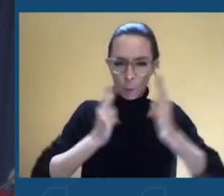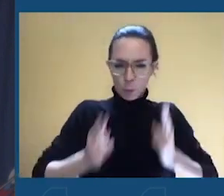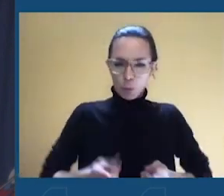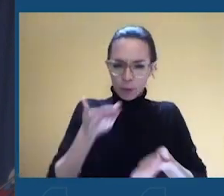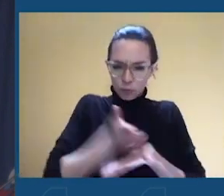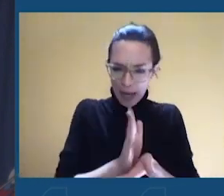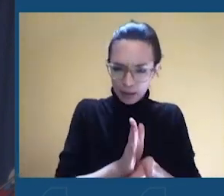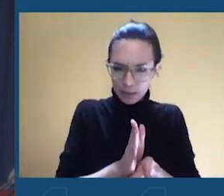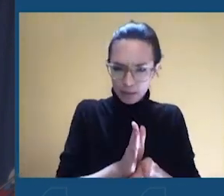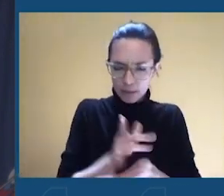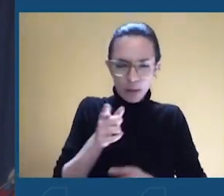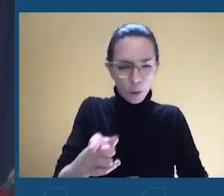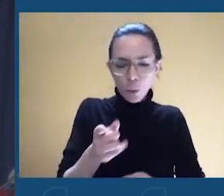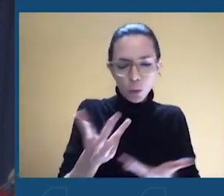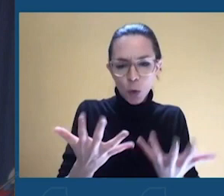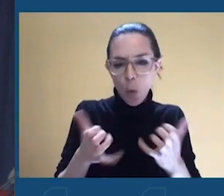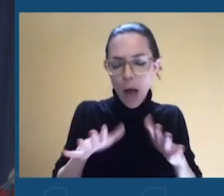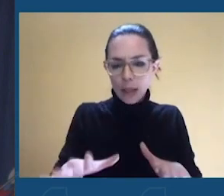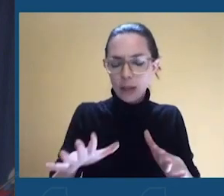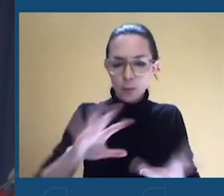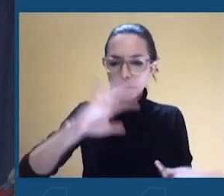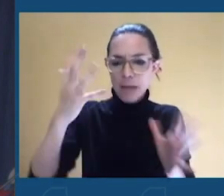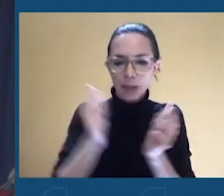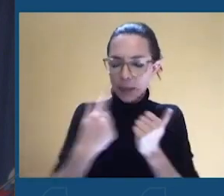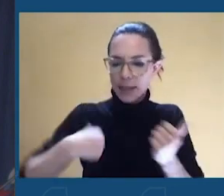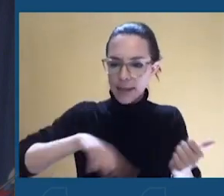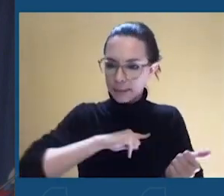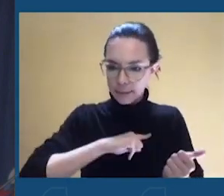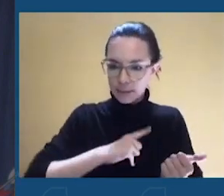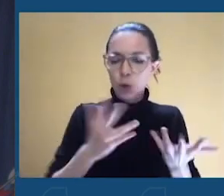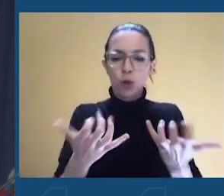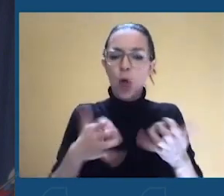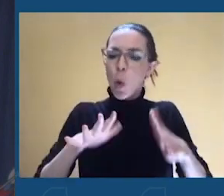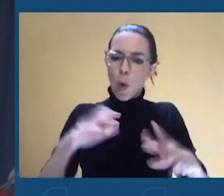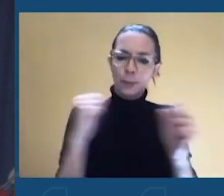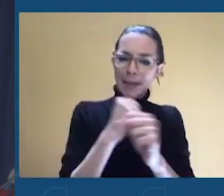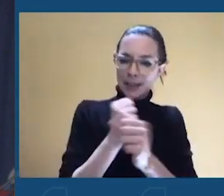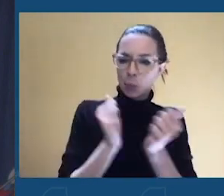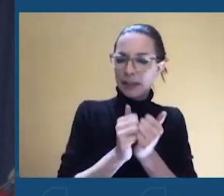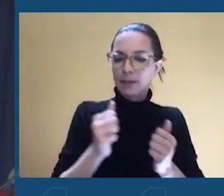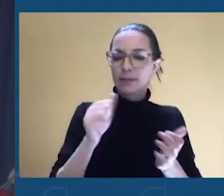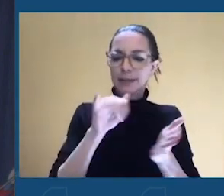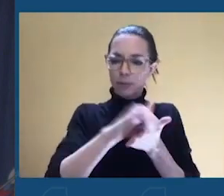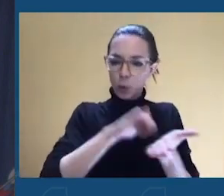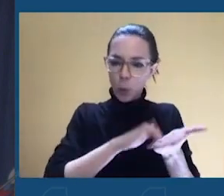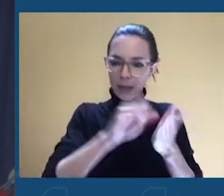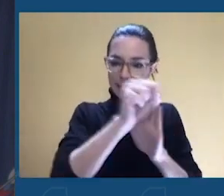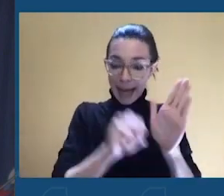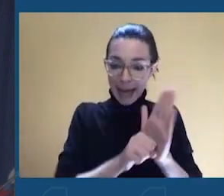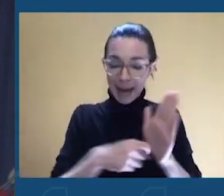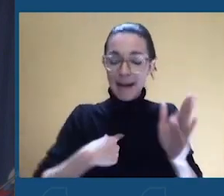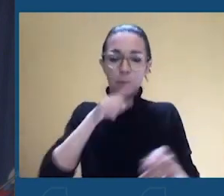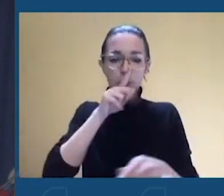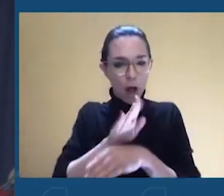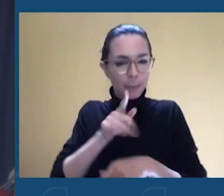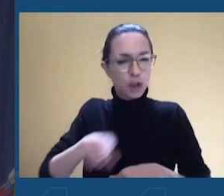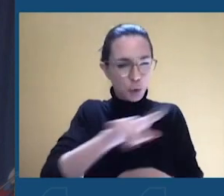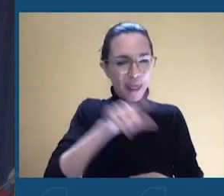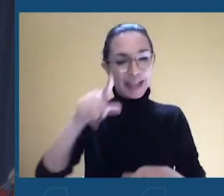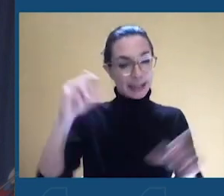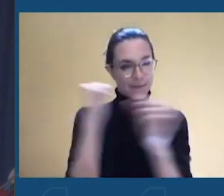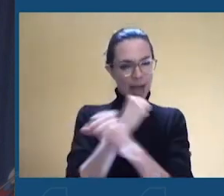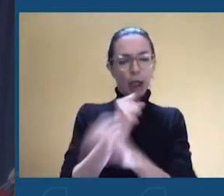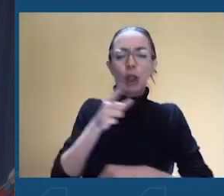you don't want to mess with us. You don't want to mess with the state of New York. And I assure you, this is a fight that you will not